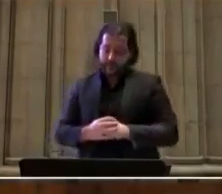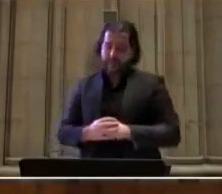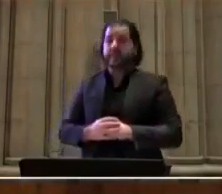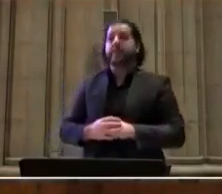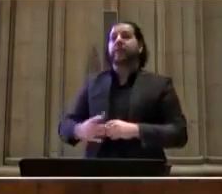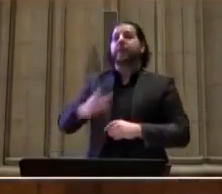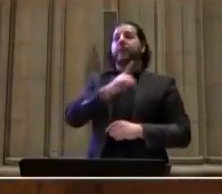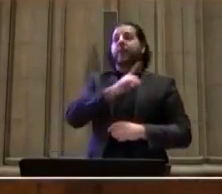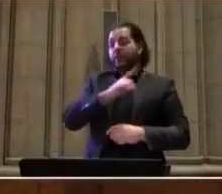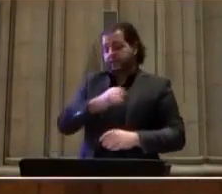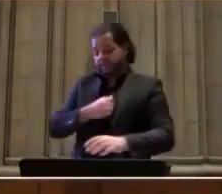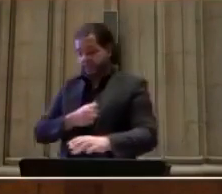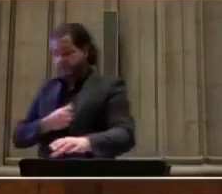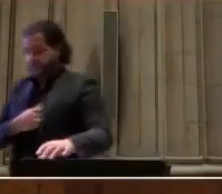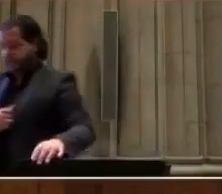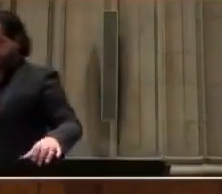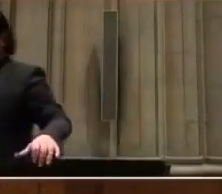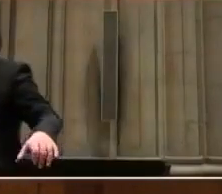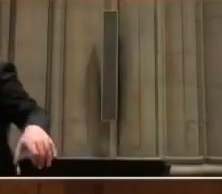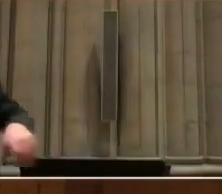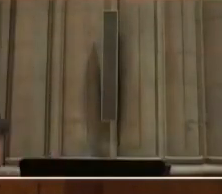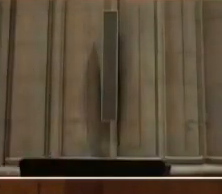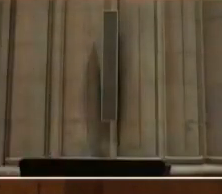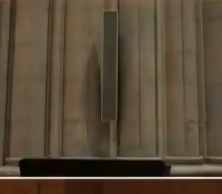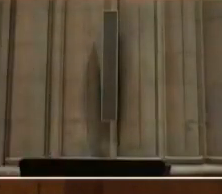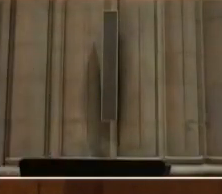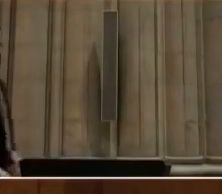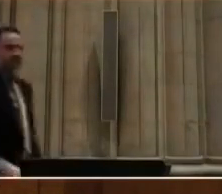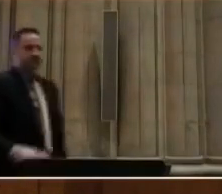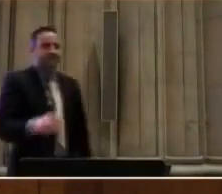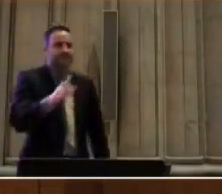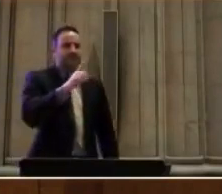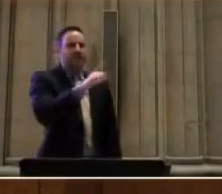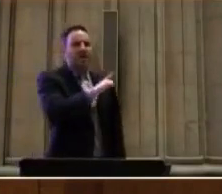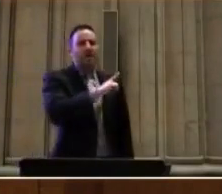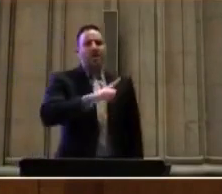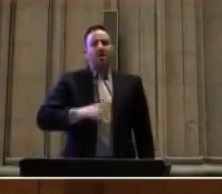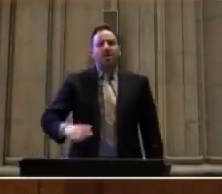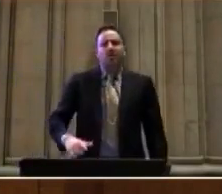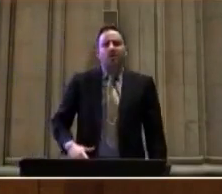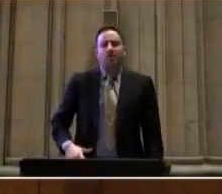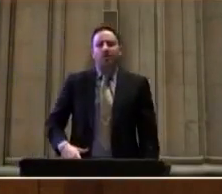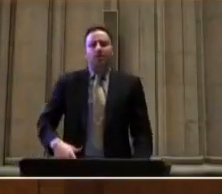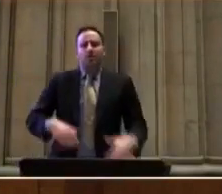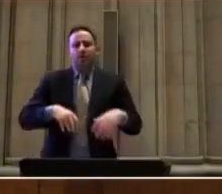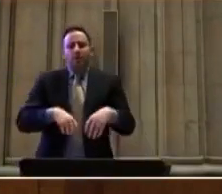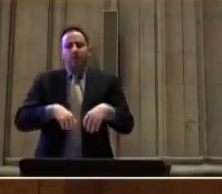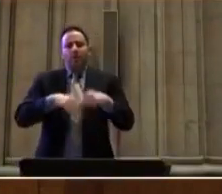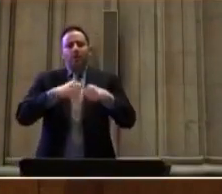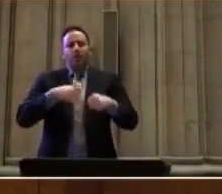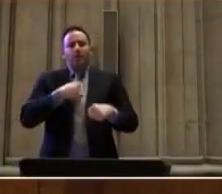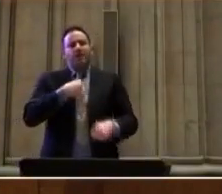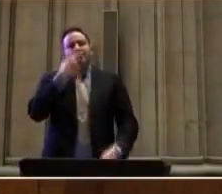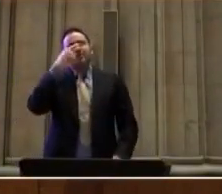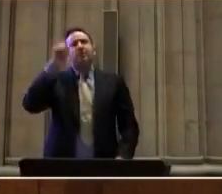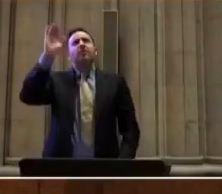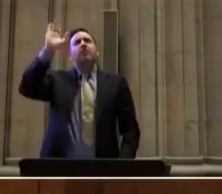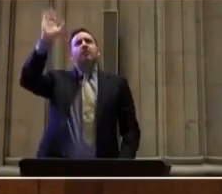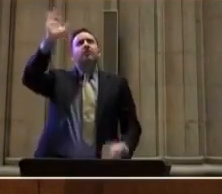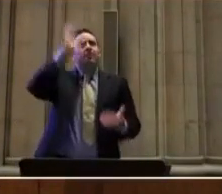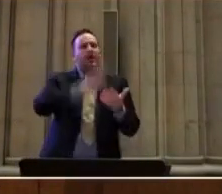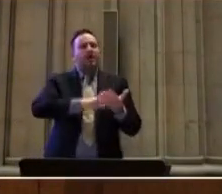12. Lord, please help us, hold us, and harness us for your purposes and for your glory.